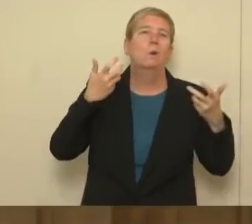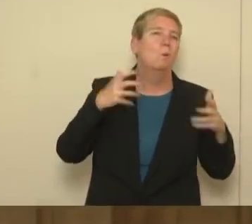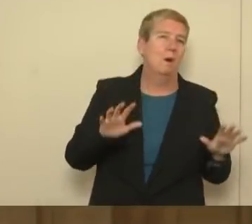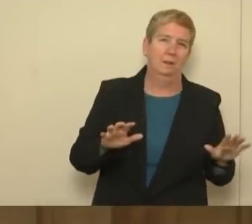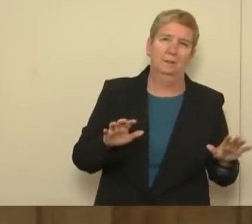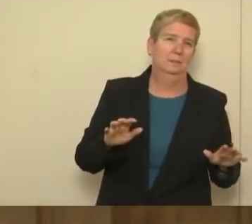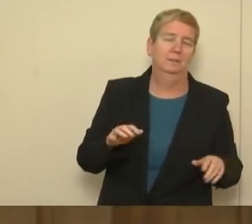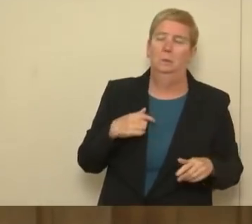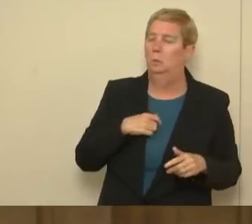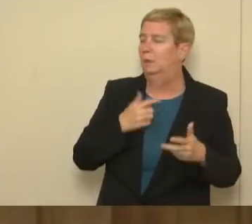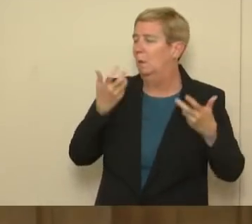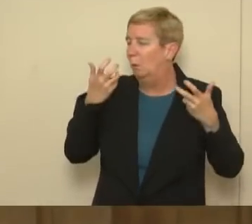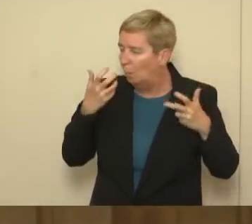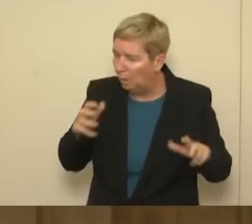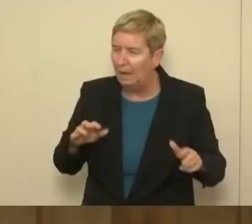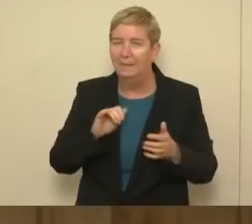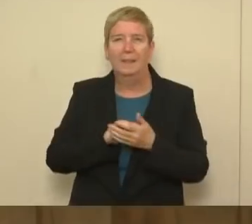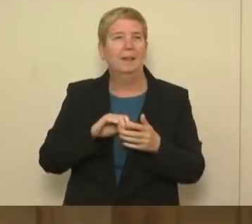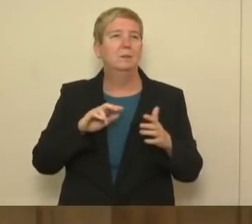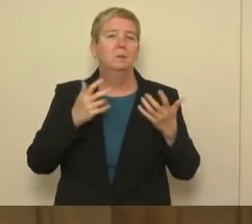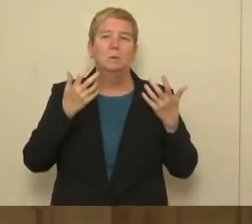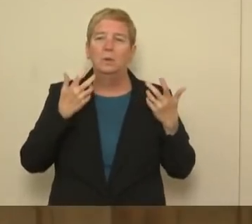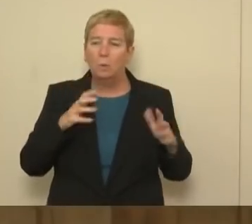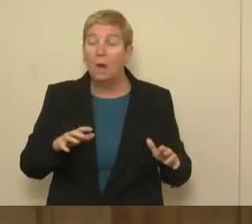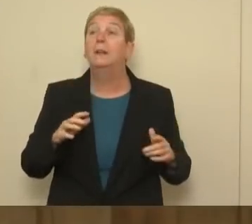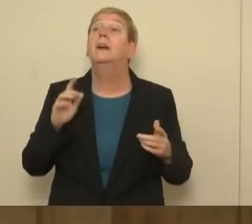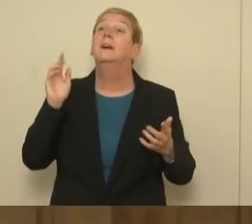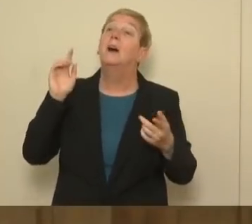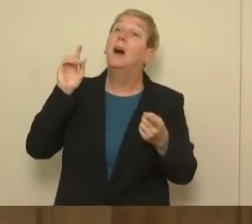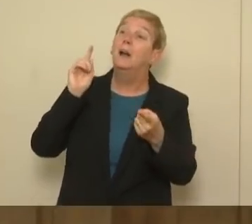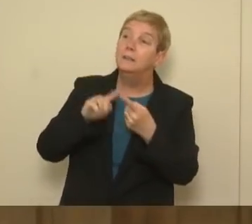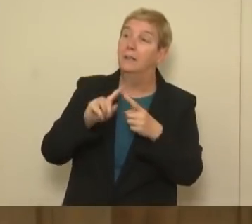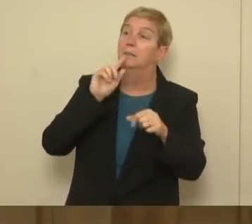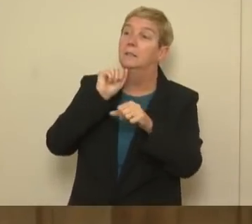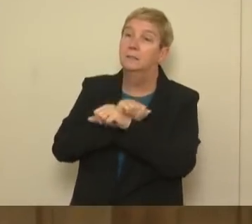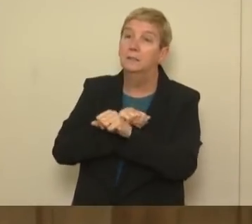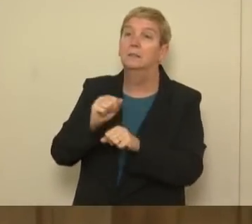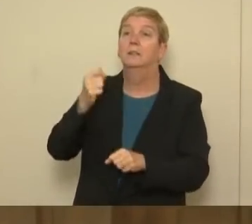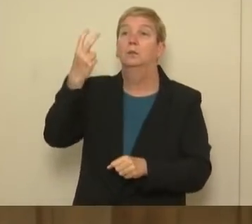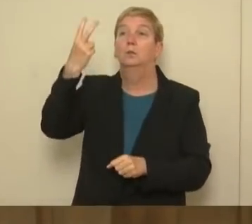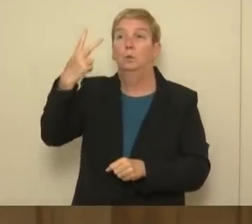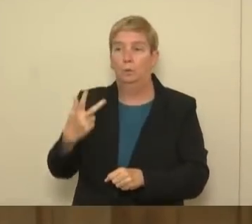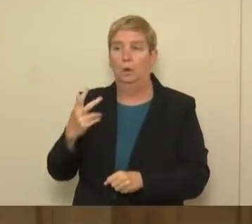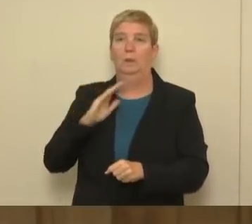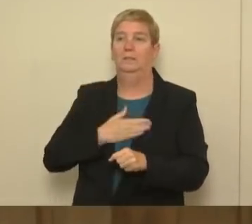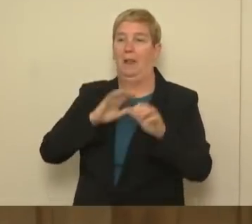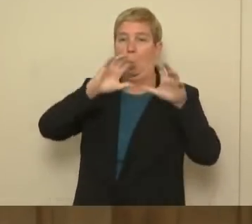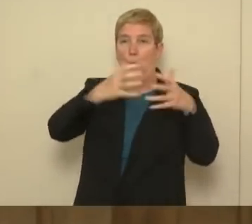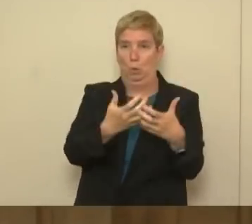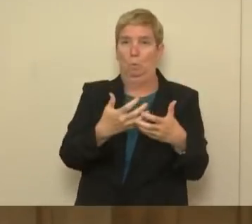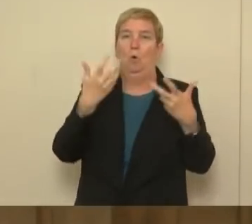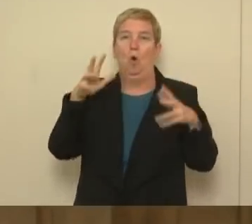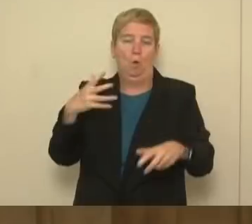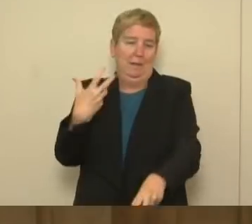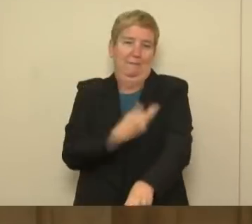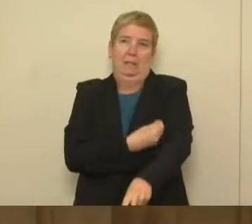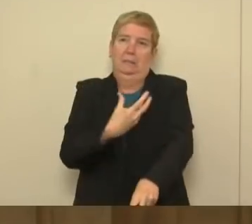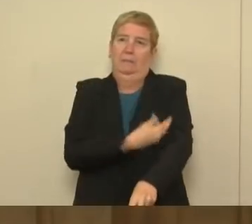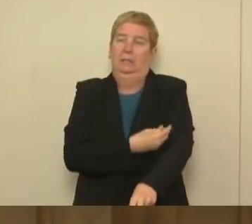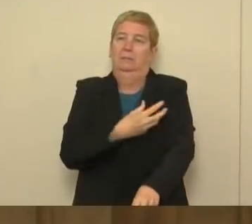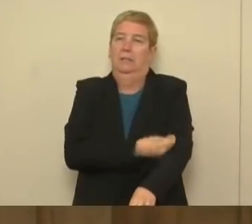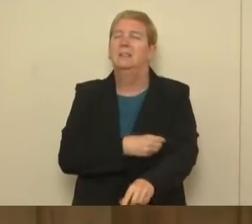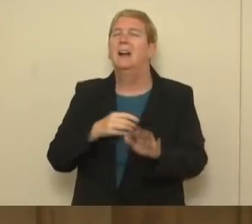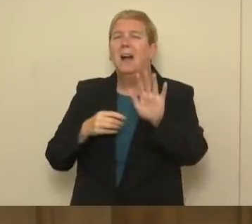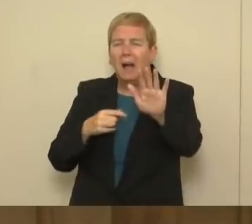get, 2/3 of our population vaccinated. And that's an awful lot of effort, an awful lot of heartache for business owners